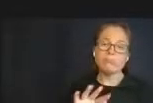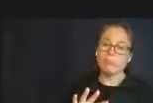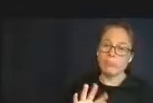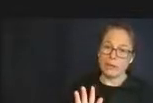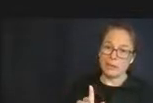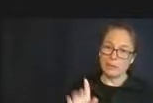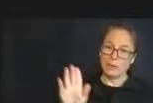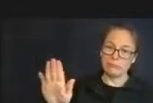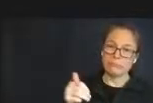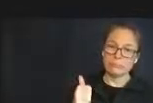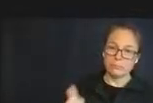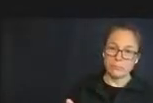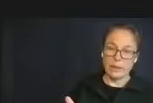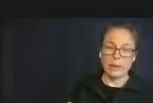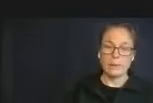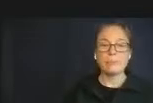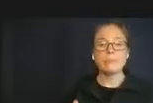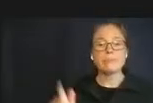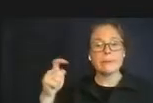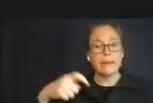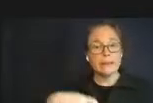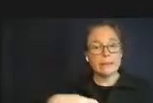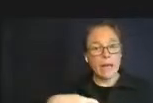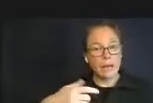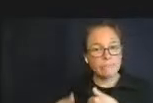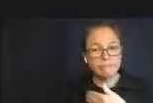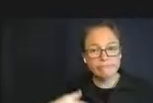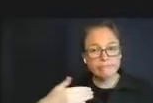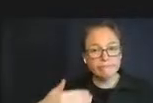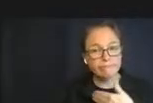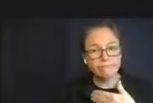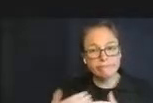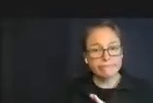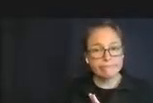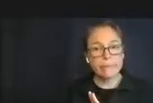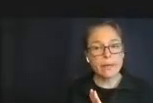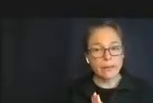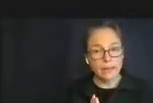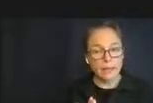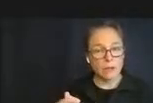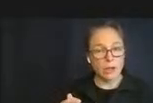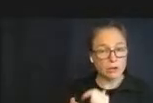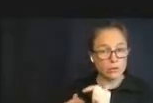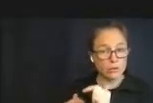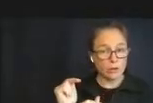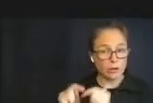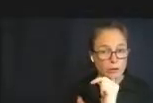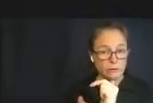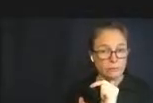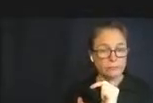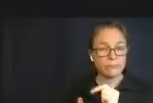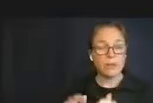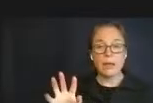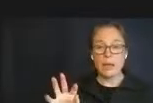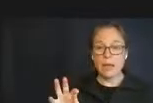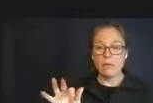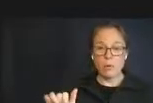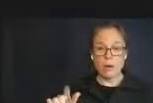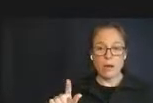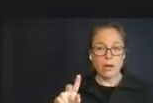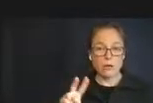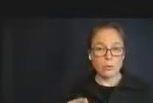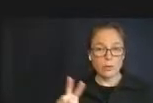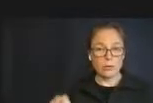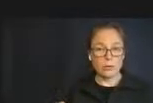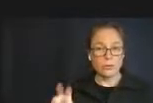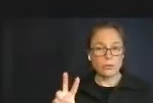has taken some time to restart and move projects forward to construction. For fiscal year